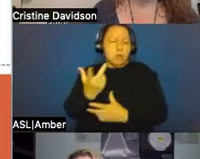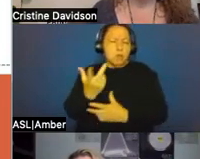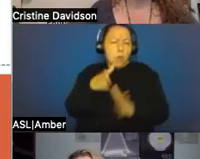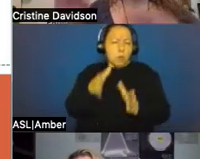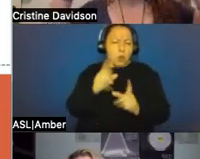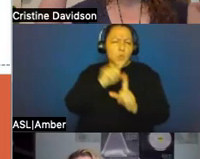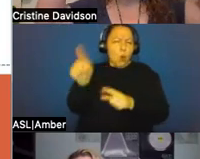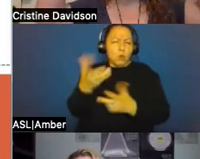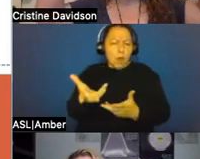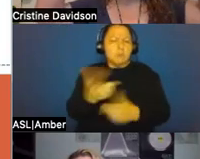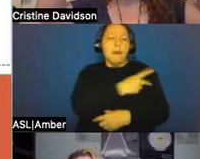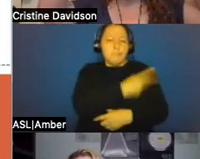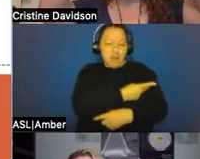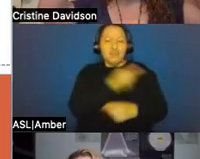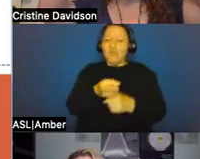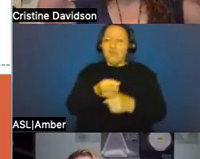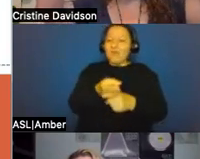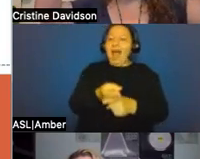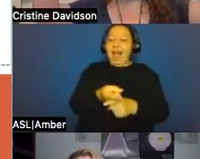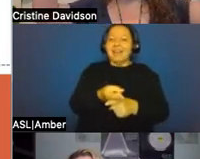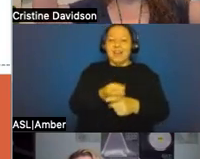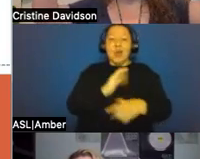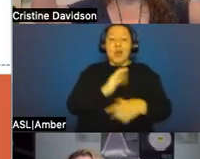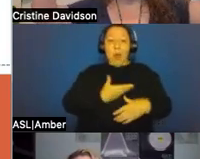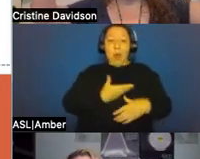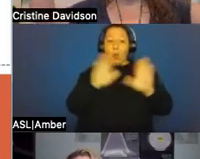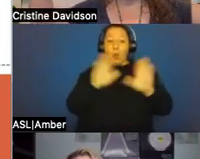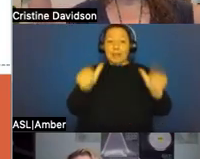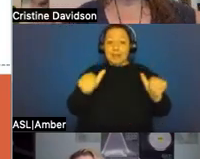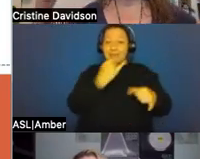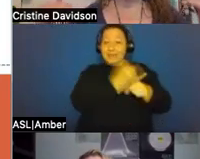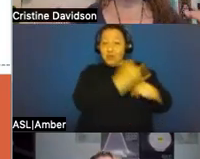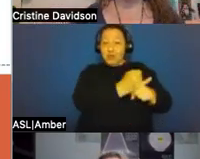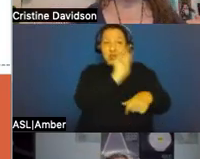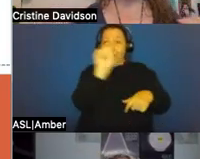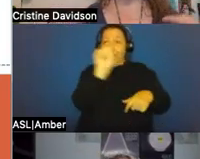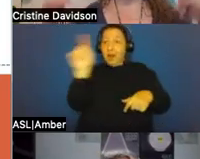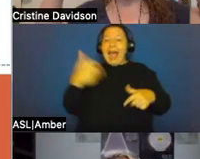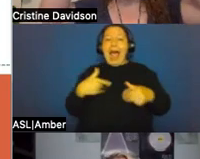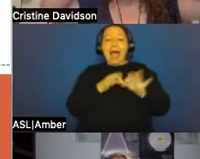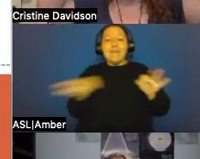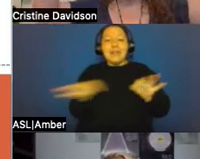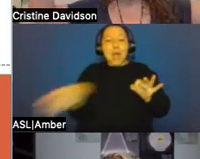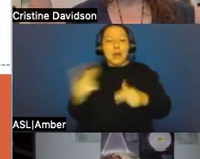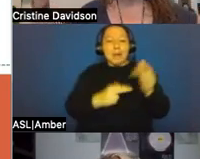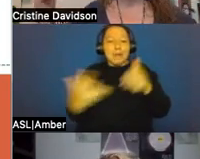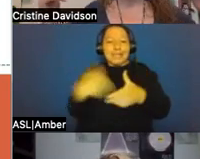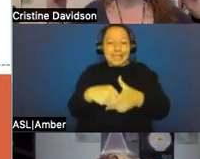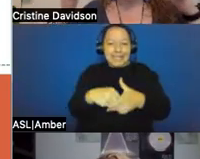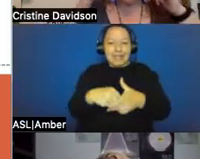Right. Okay, so the institutions have language built in to the structure of how they operate,